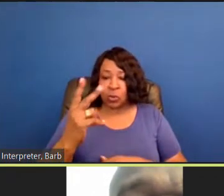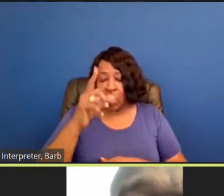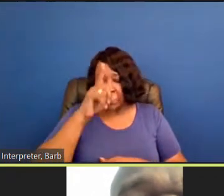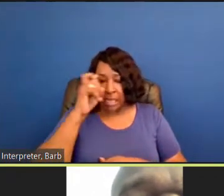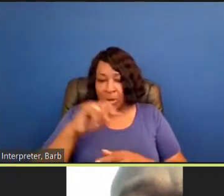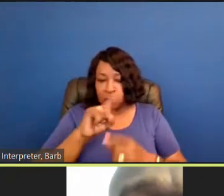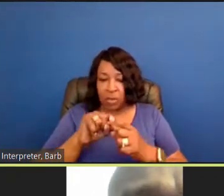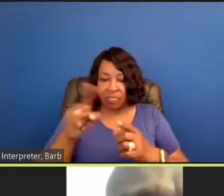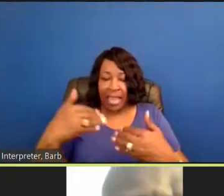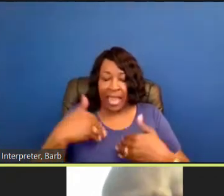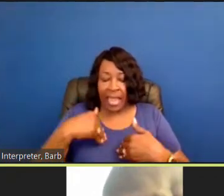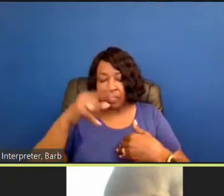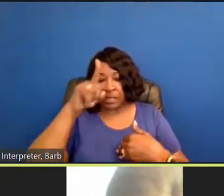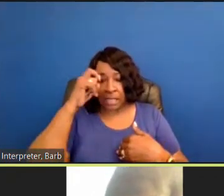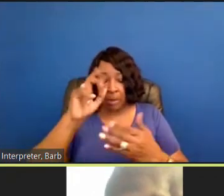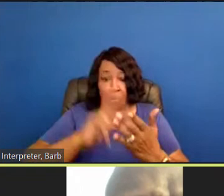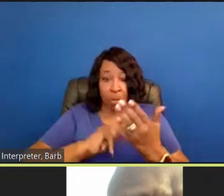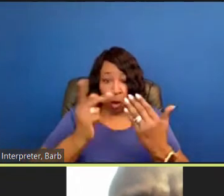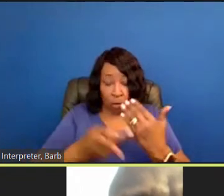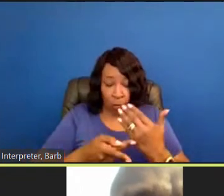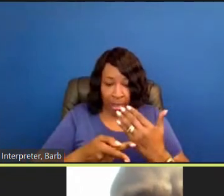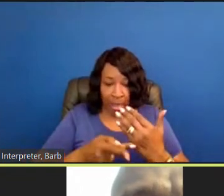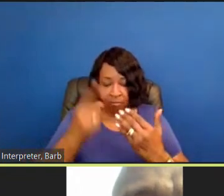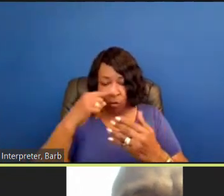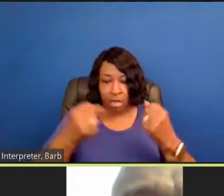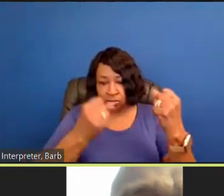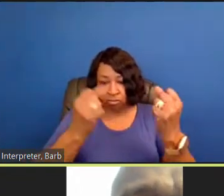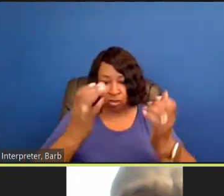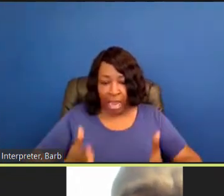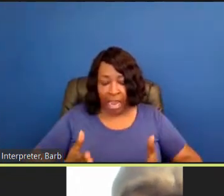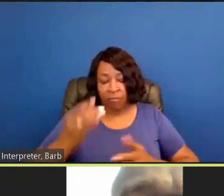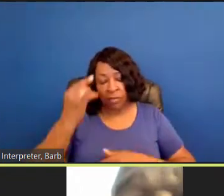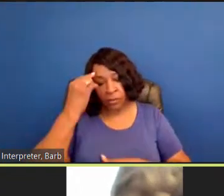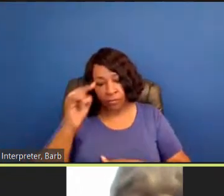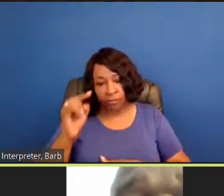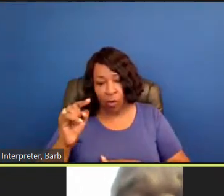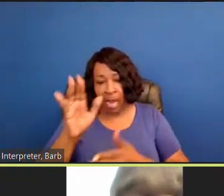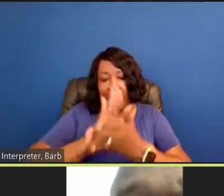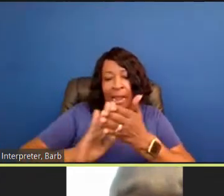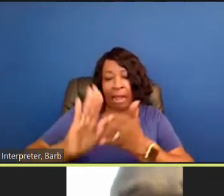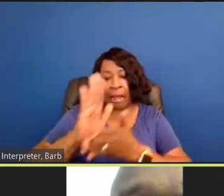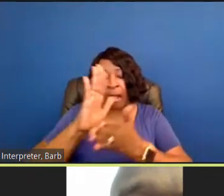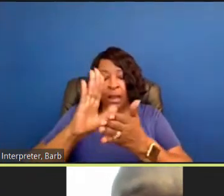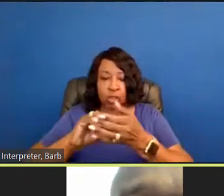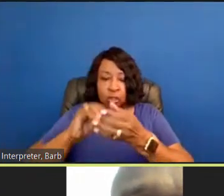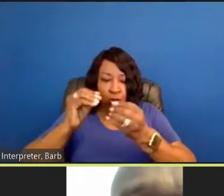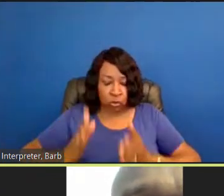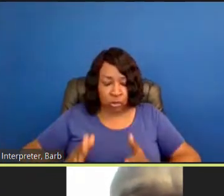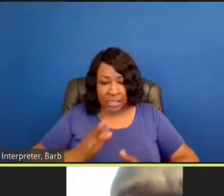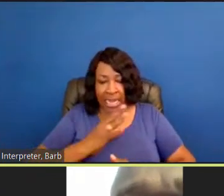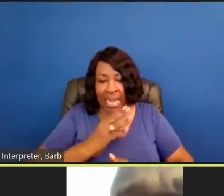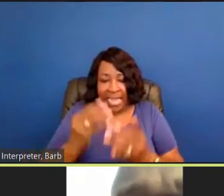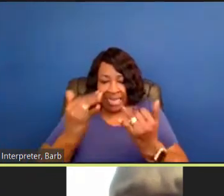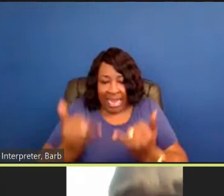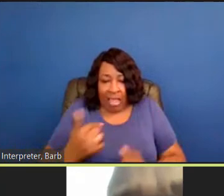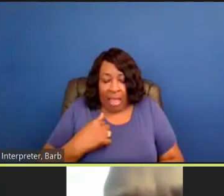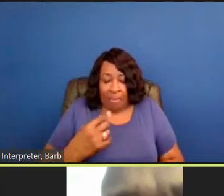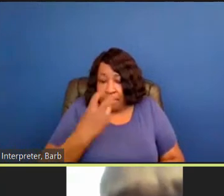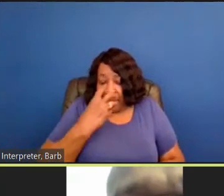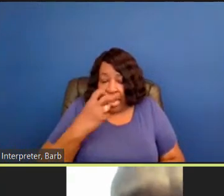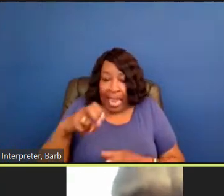the summer program for drivers for college students. And now I'm a blind